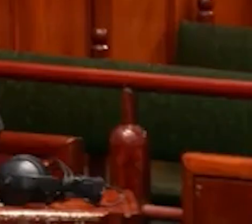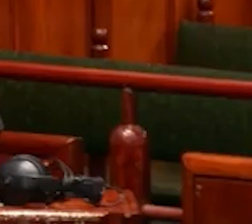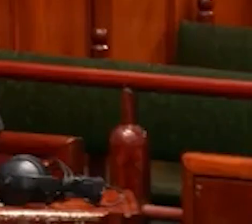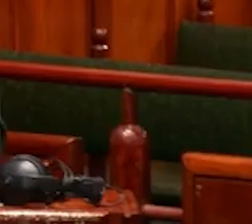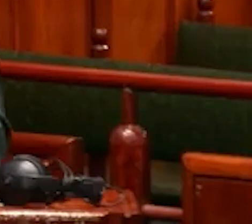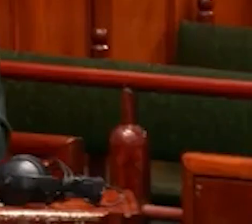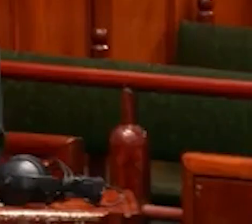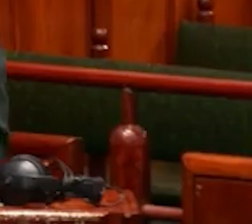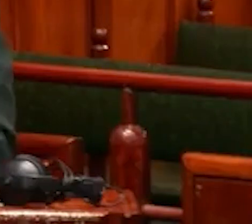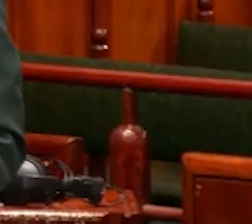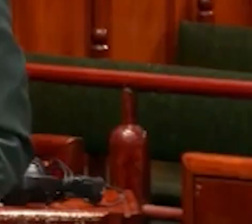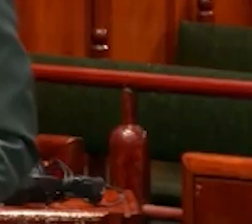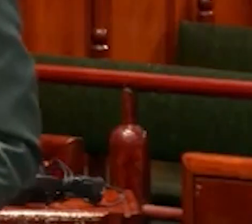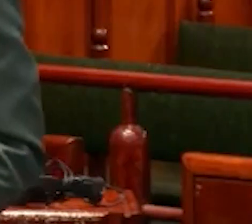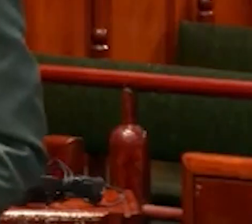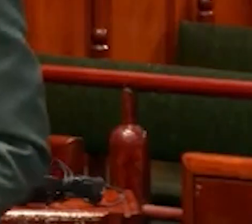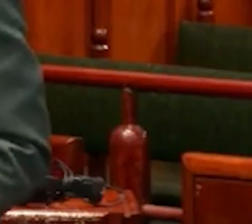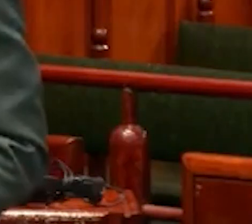members of the public.